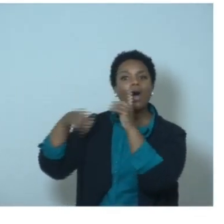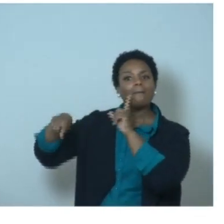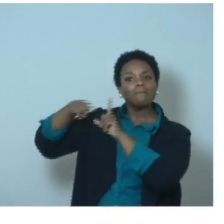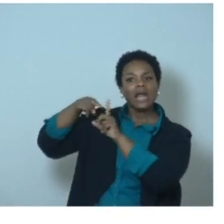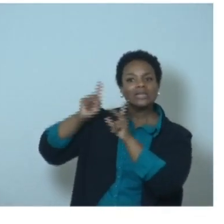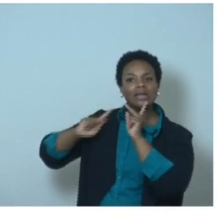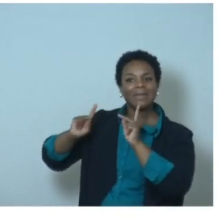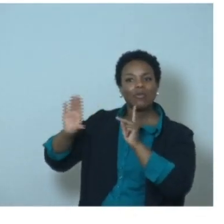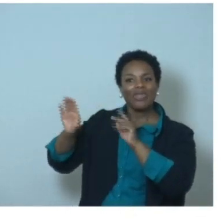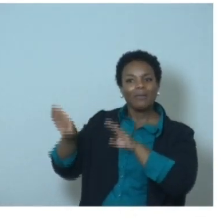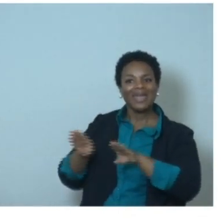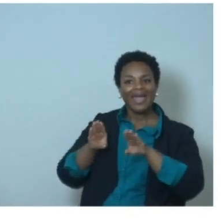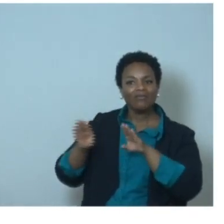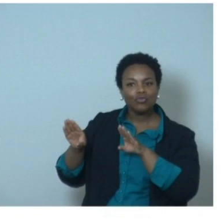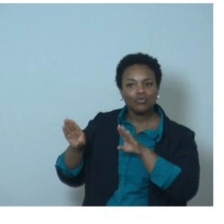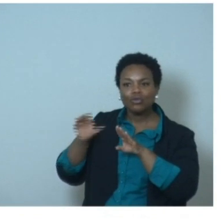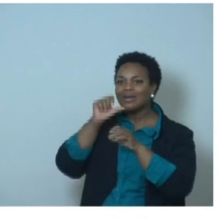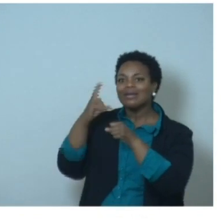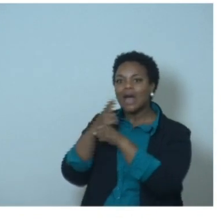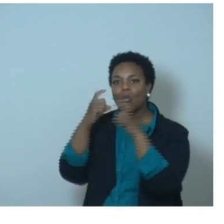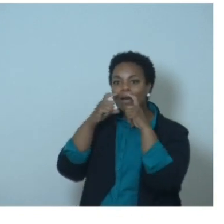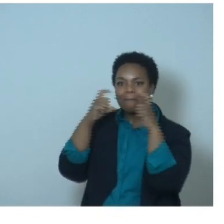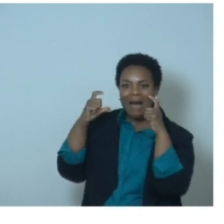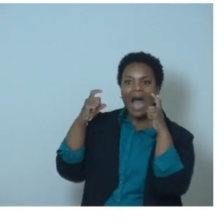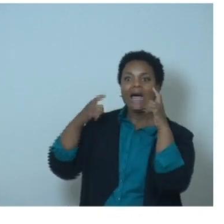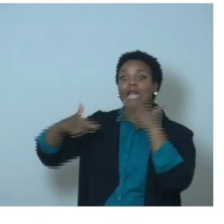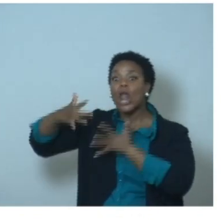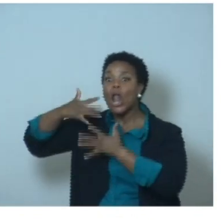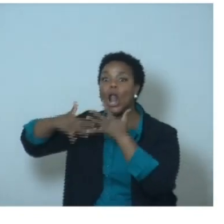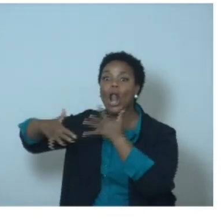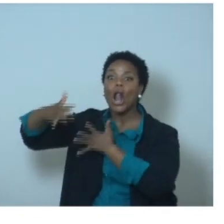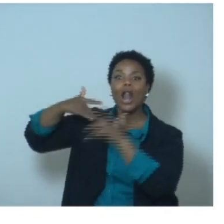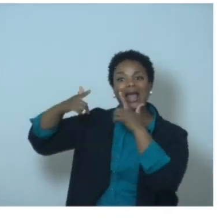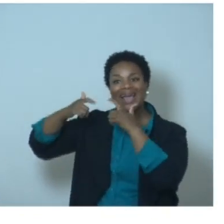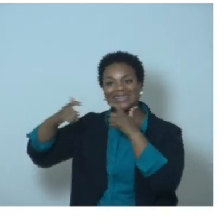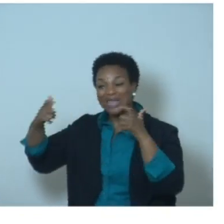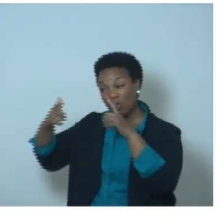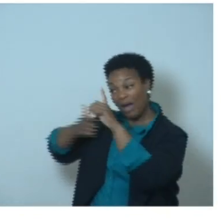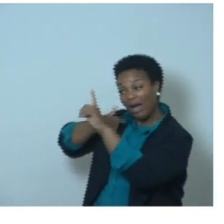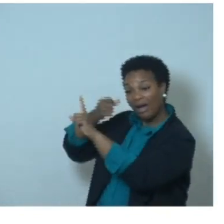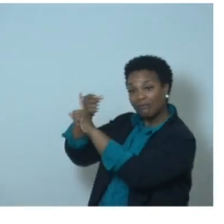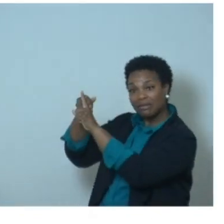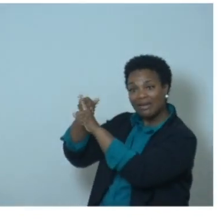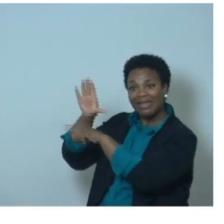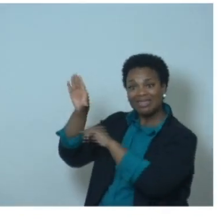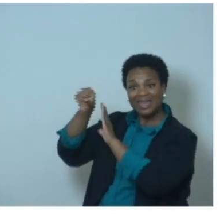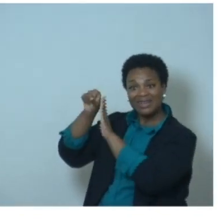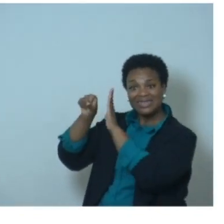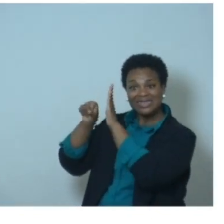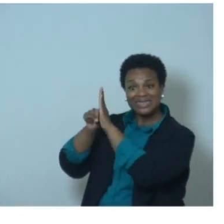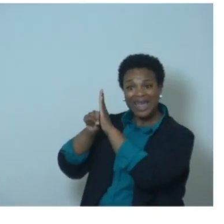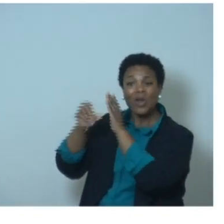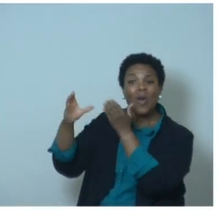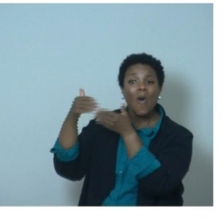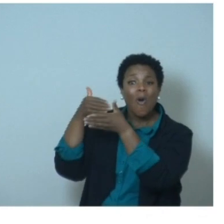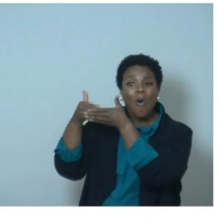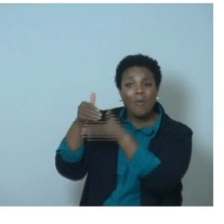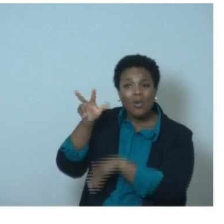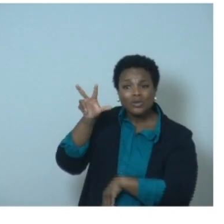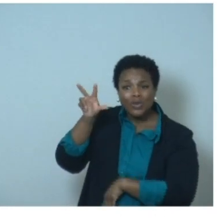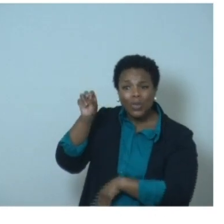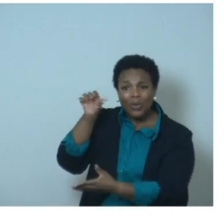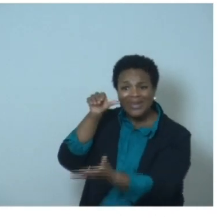but recognizing it has a role in what happens in your state. 29,000, almost 30,000 cases,